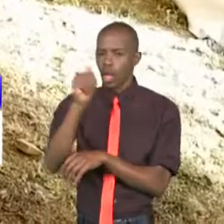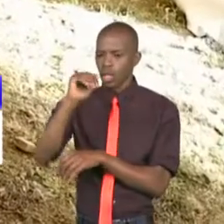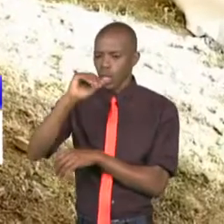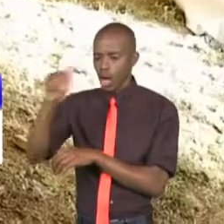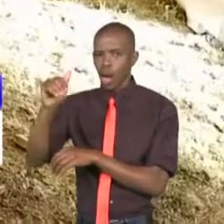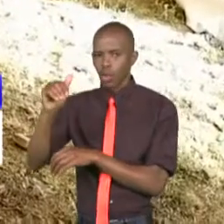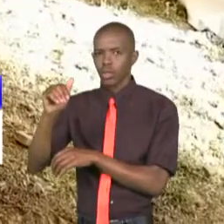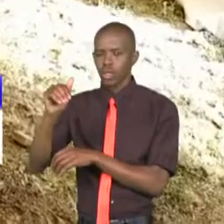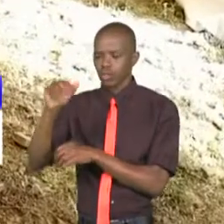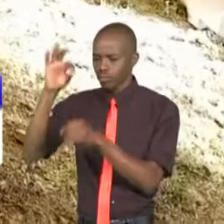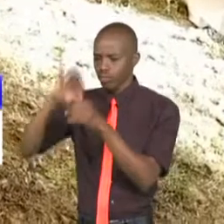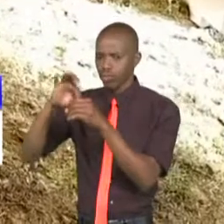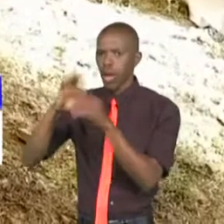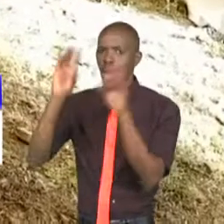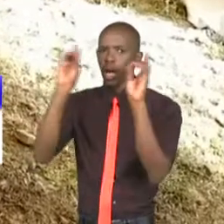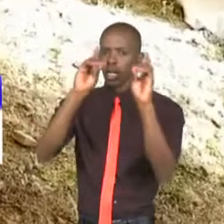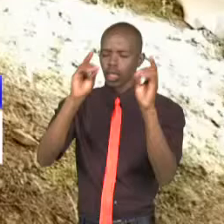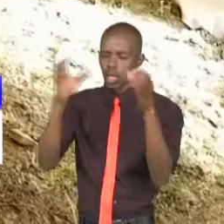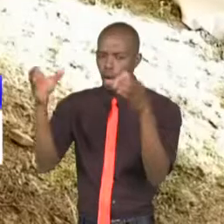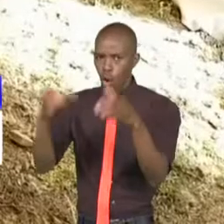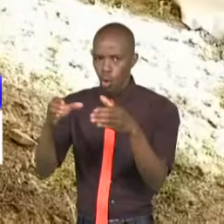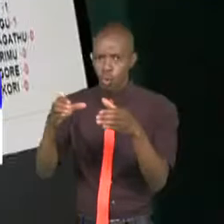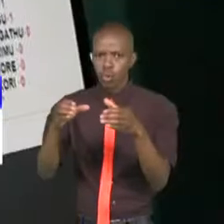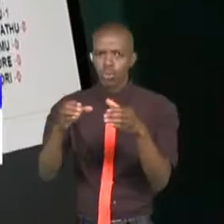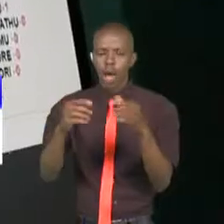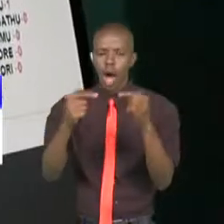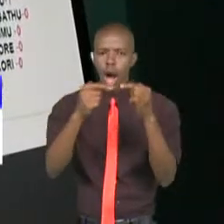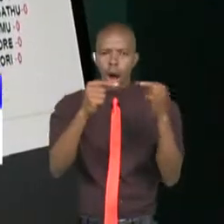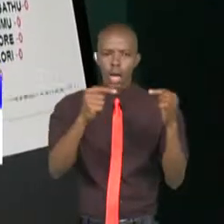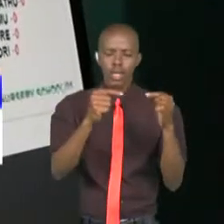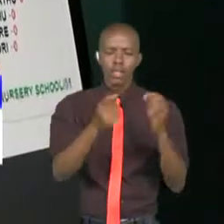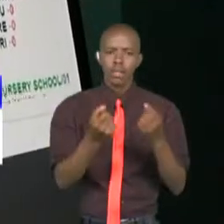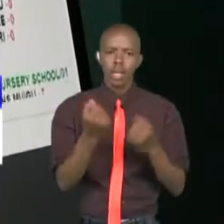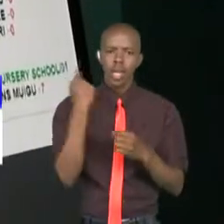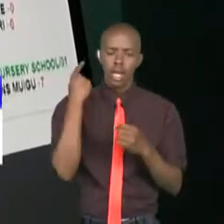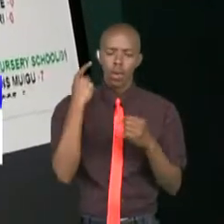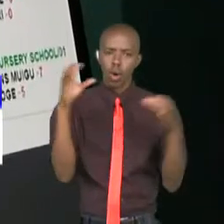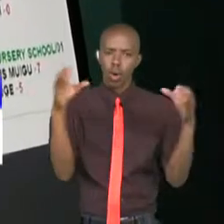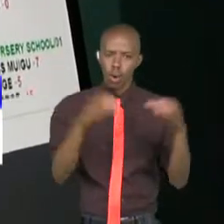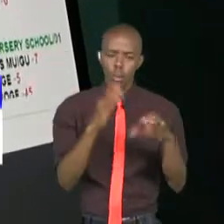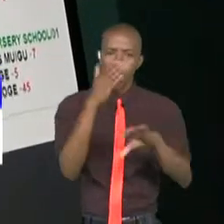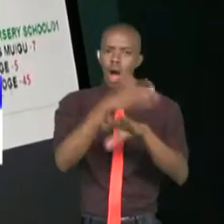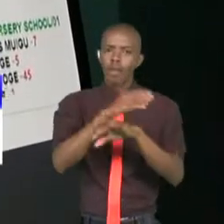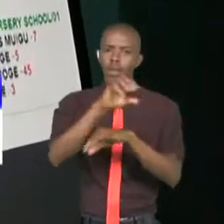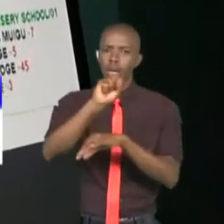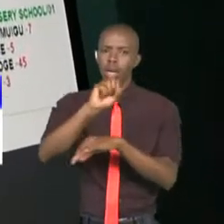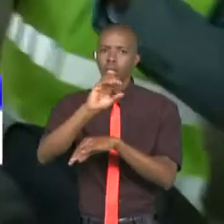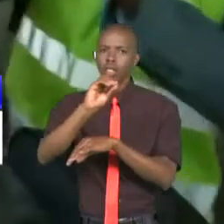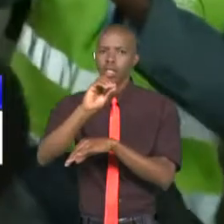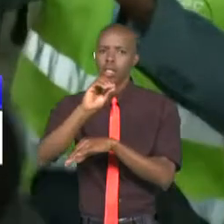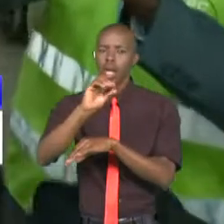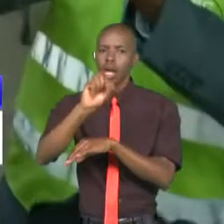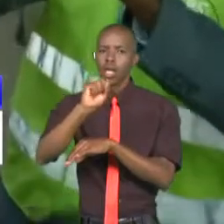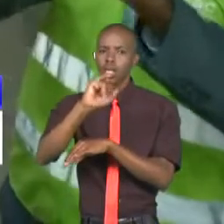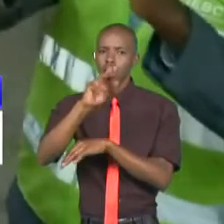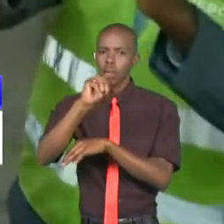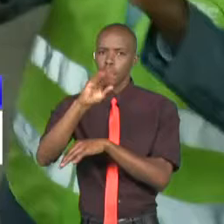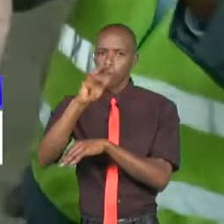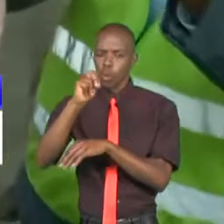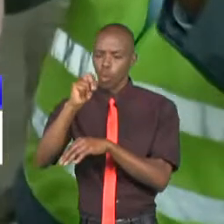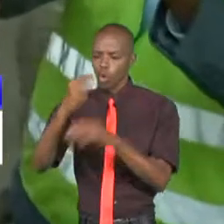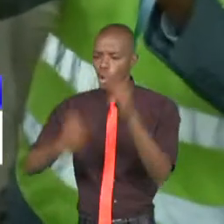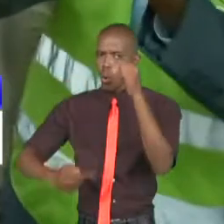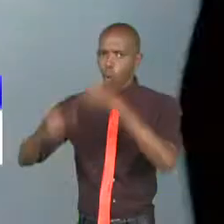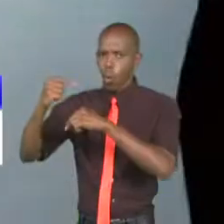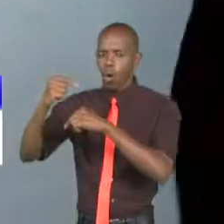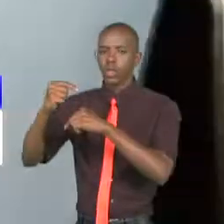ward elections, Tanga triumphed over the Kieleweke faction after Simon Wanyoike was declared the duly elected county ward